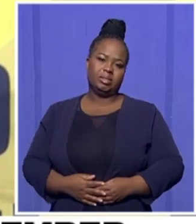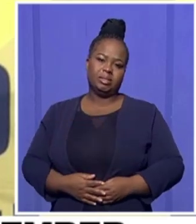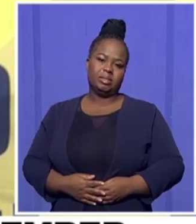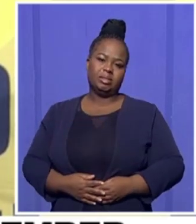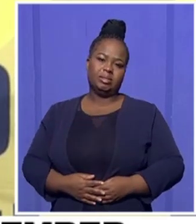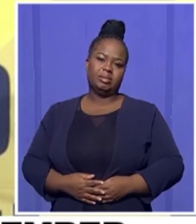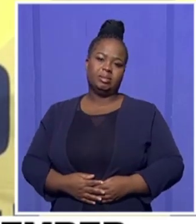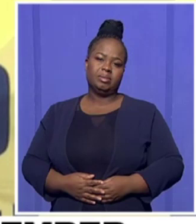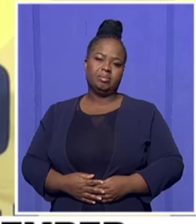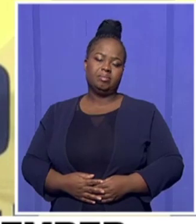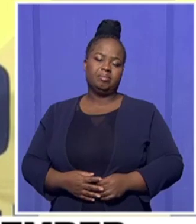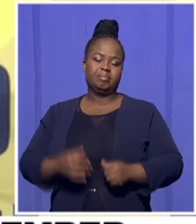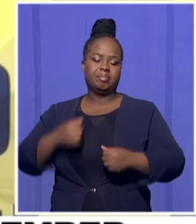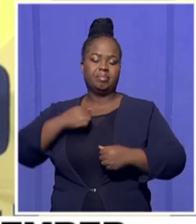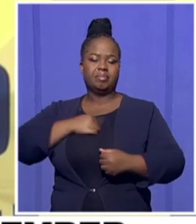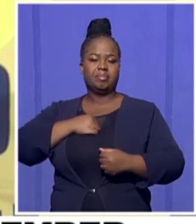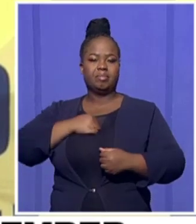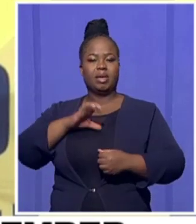captain, my captain.